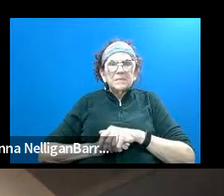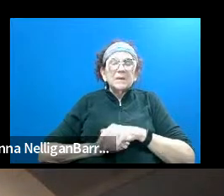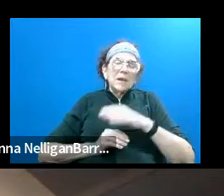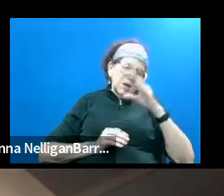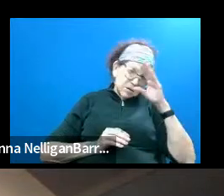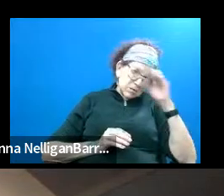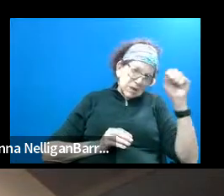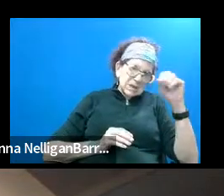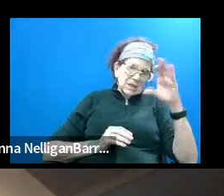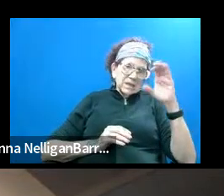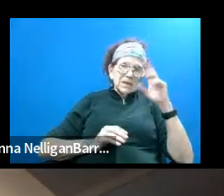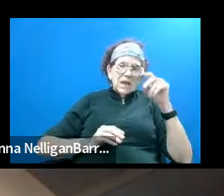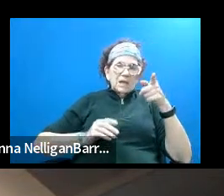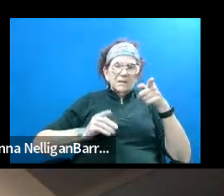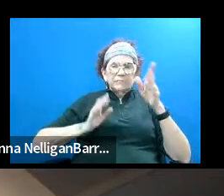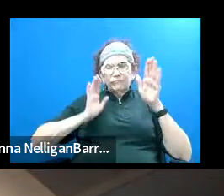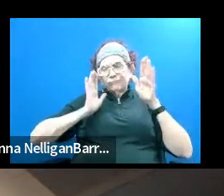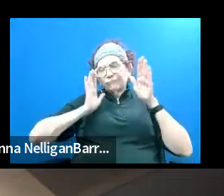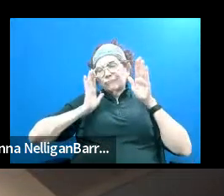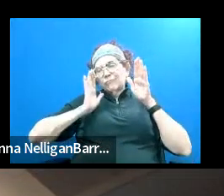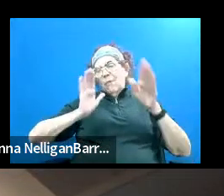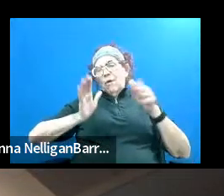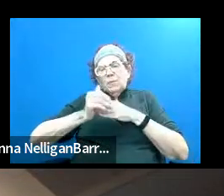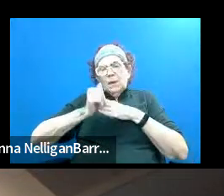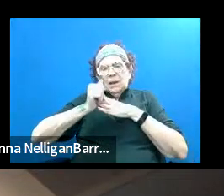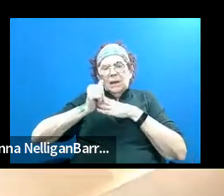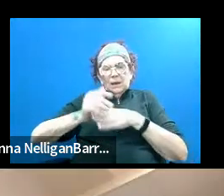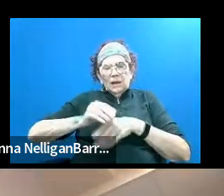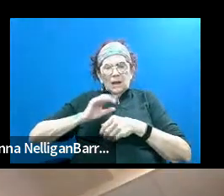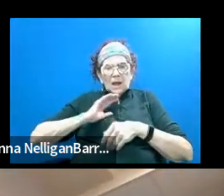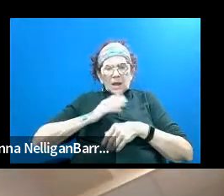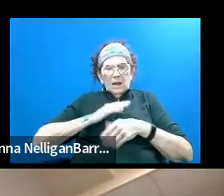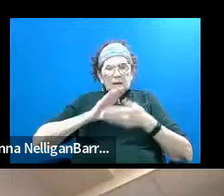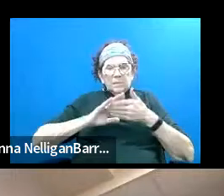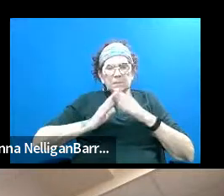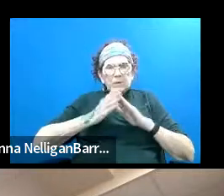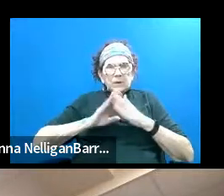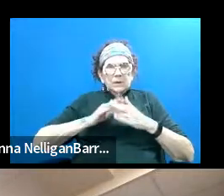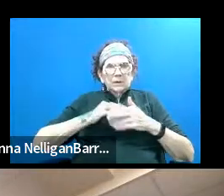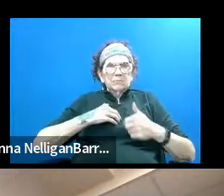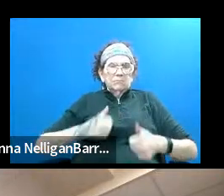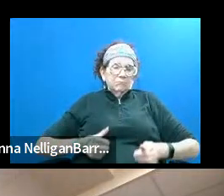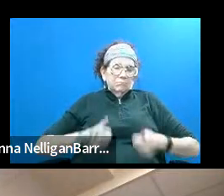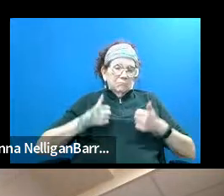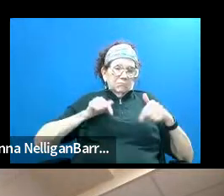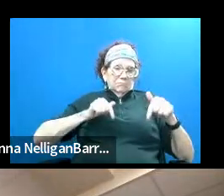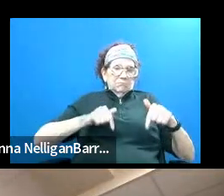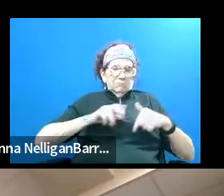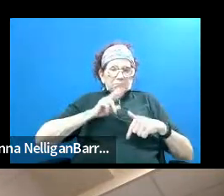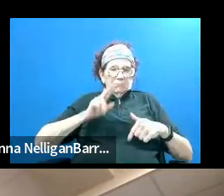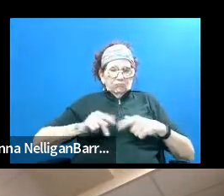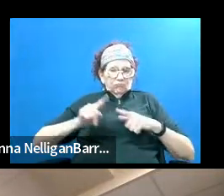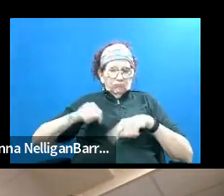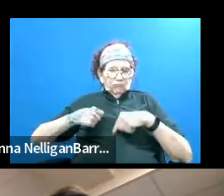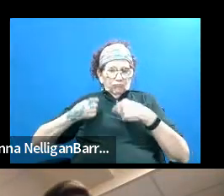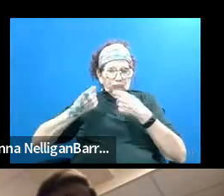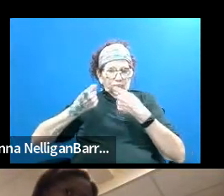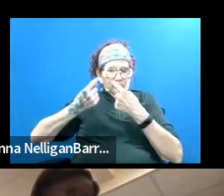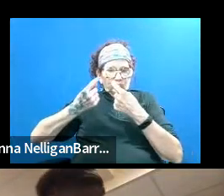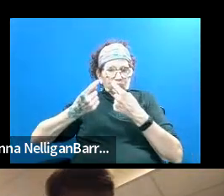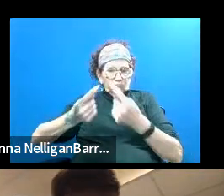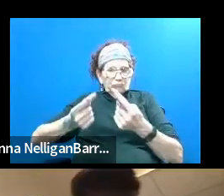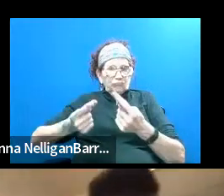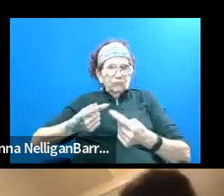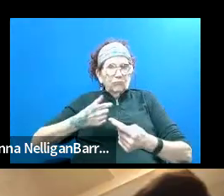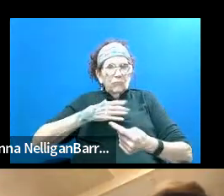and I, as a resident of the city, am very grateful for that. And I would also just add the offer moving forward that we